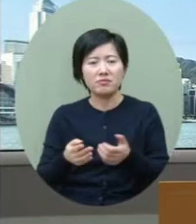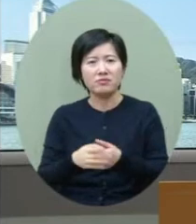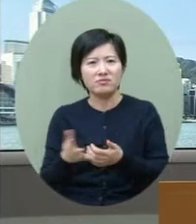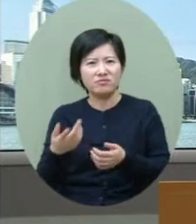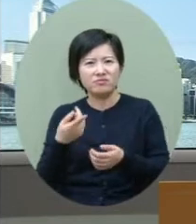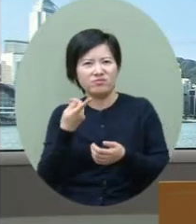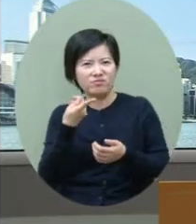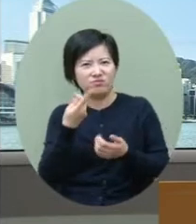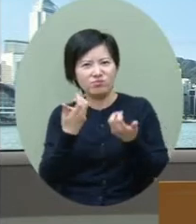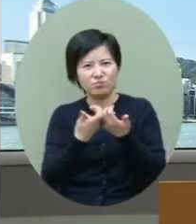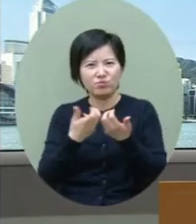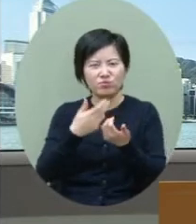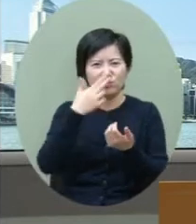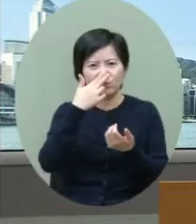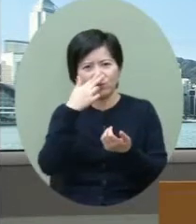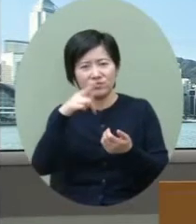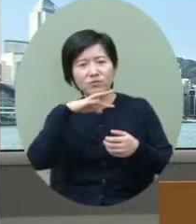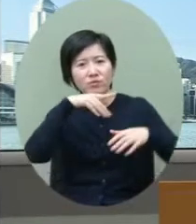collapse.